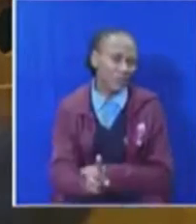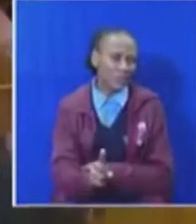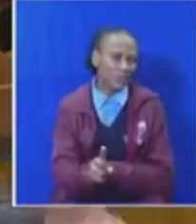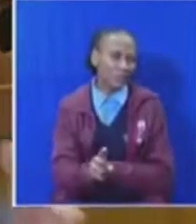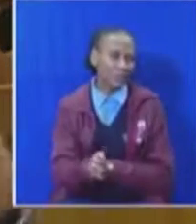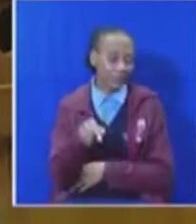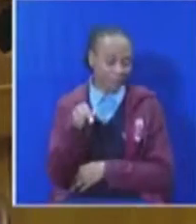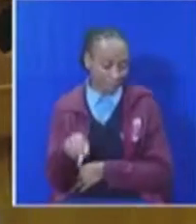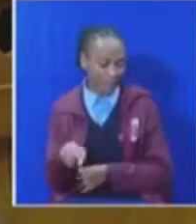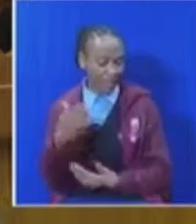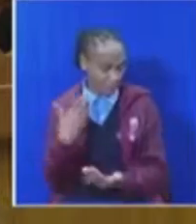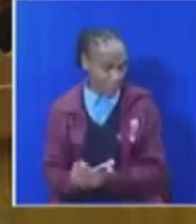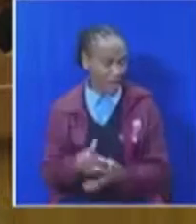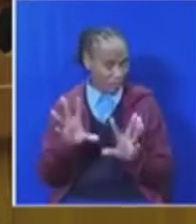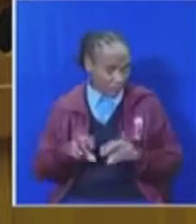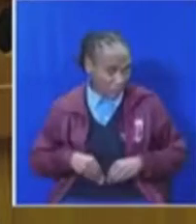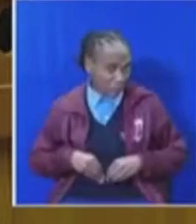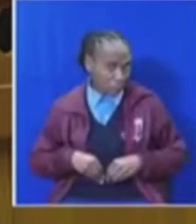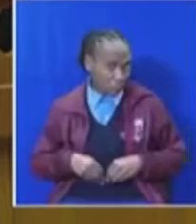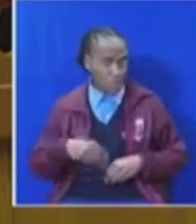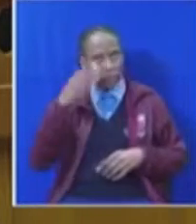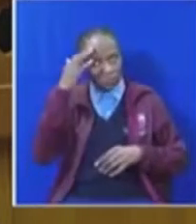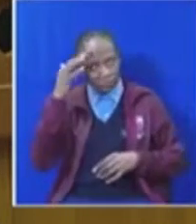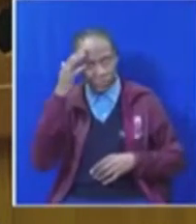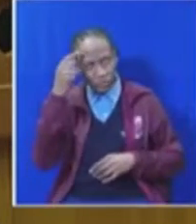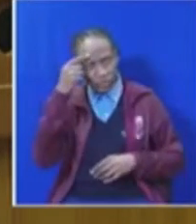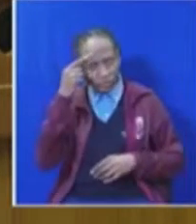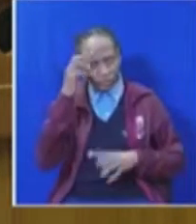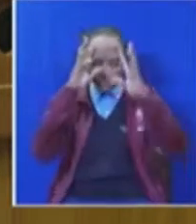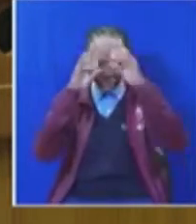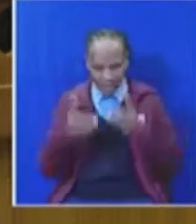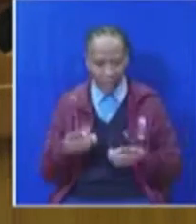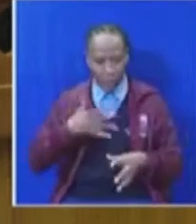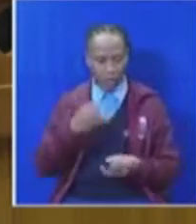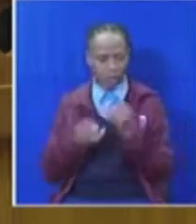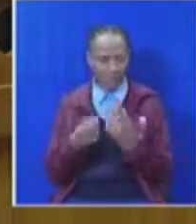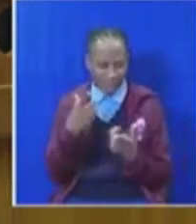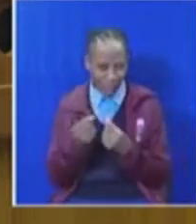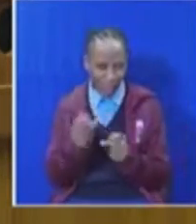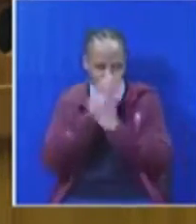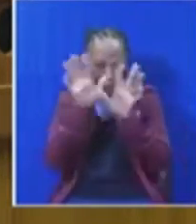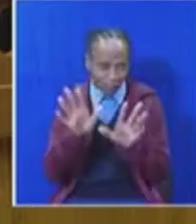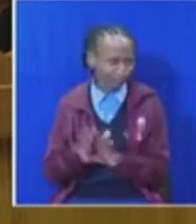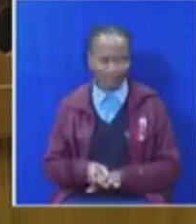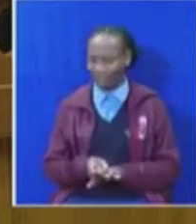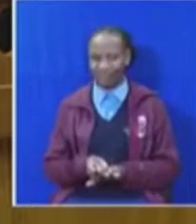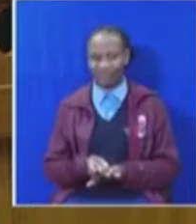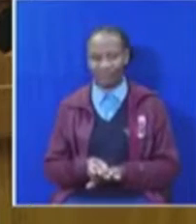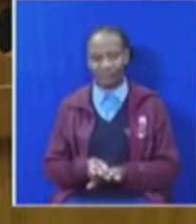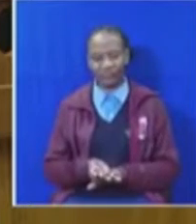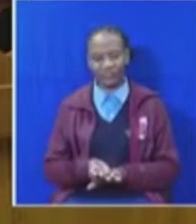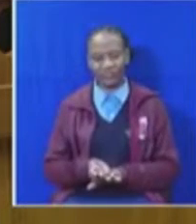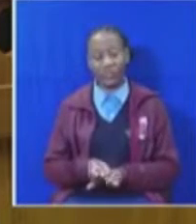cannot be seen to give consent. And we're grateful that the committee looked at that very seriously, and that is an issue that we will